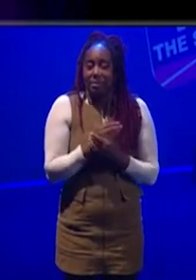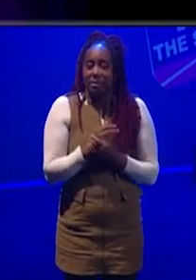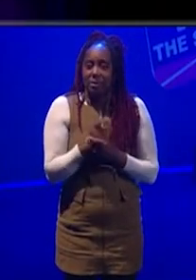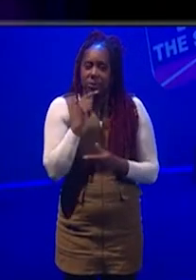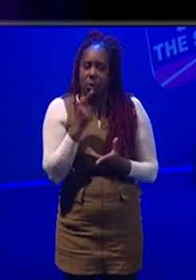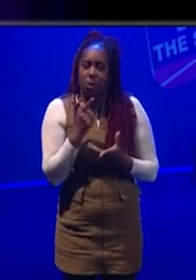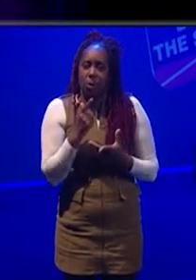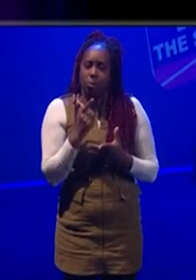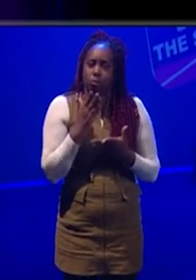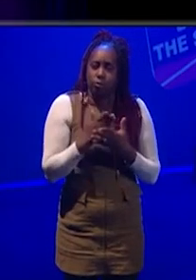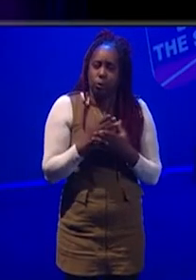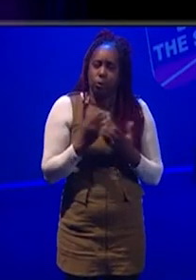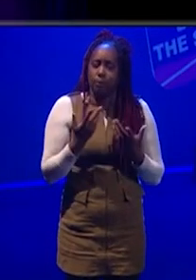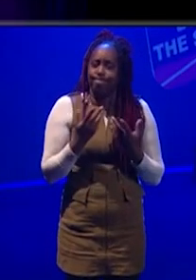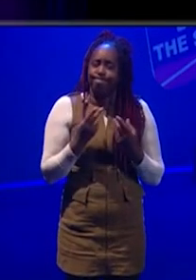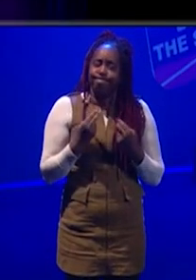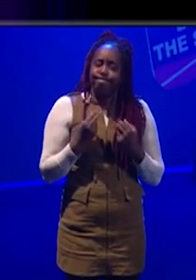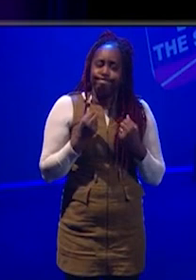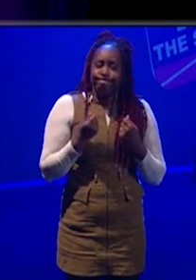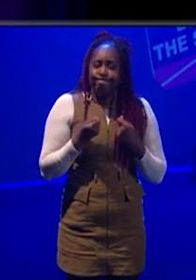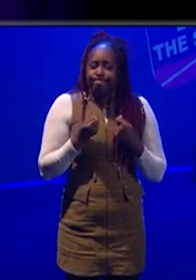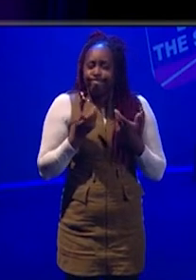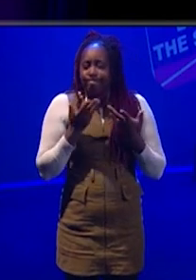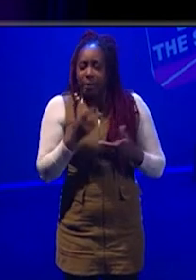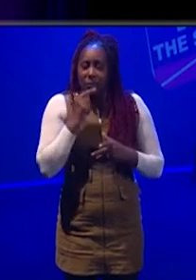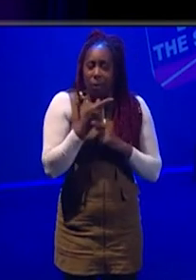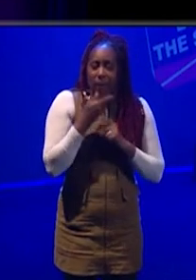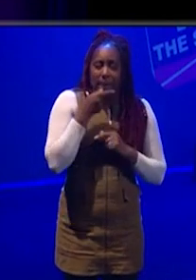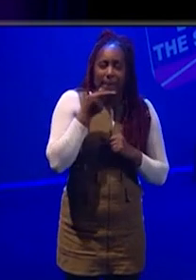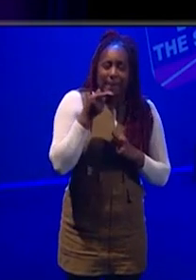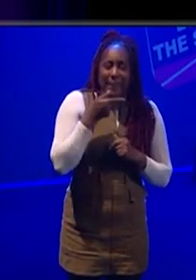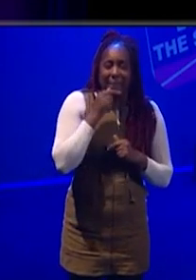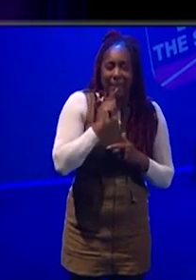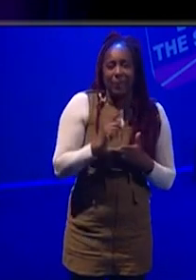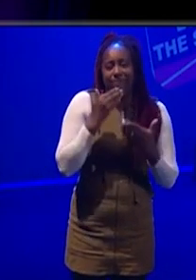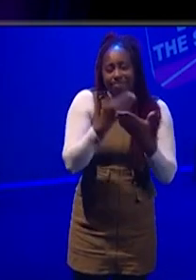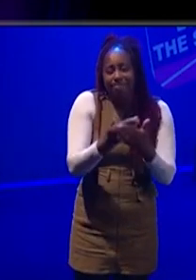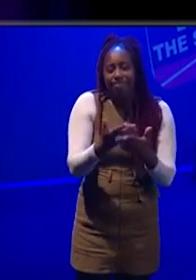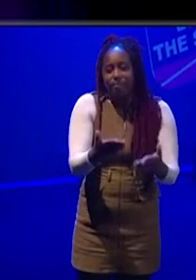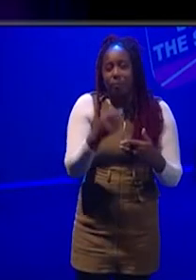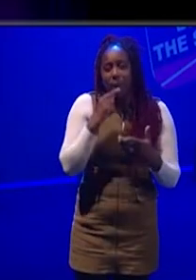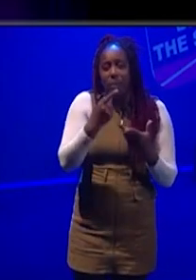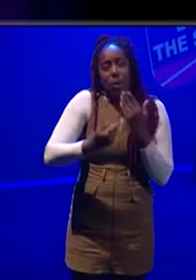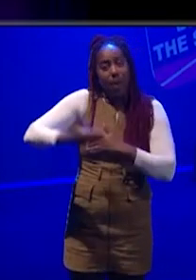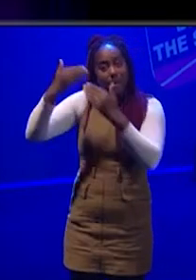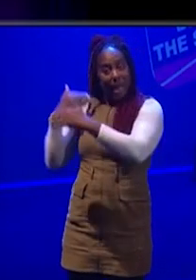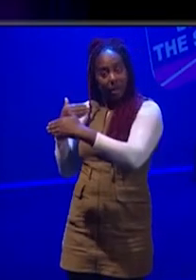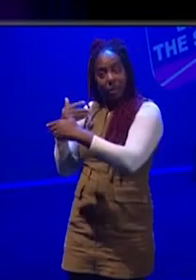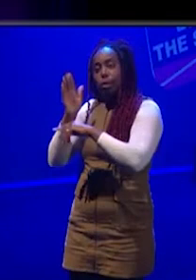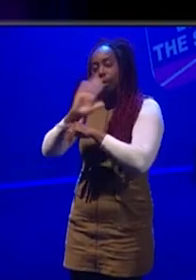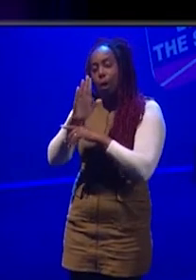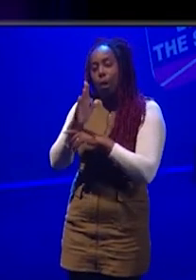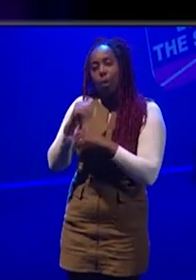a real demand for people working in these backstage theatre roles at the moment. But we don't want to go back to how it was. We want to be